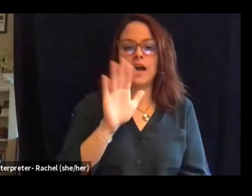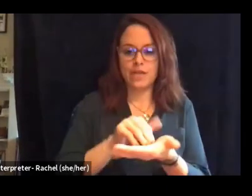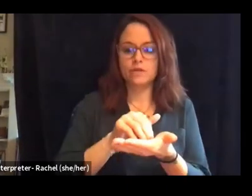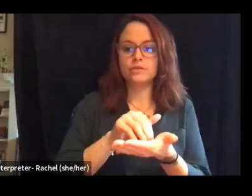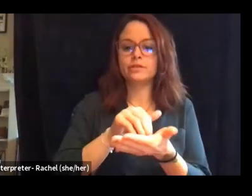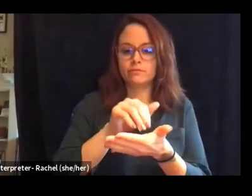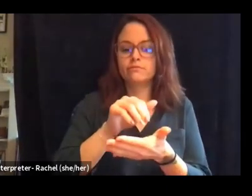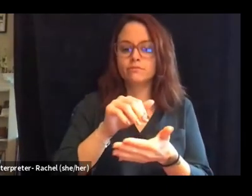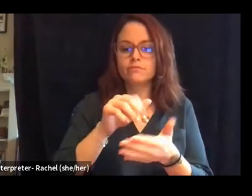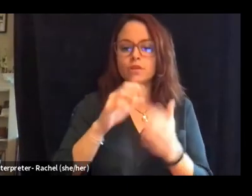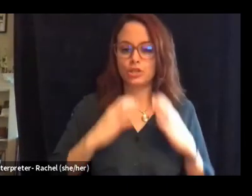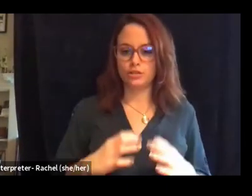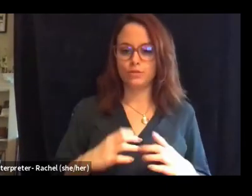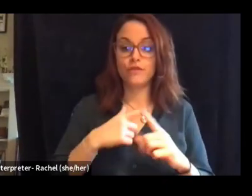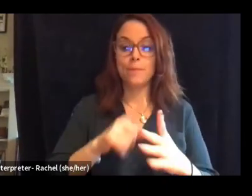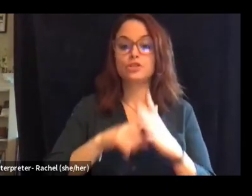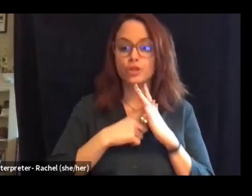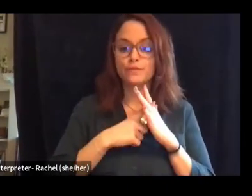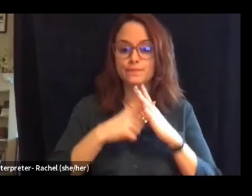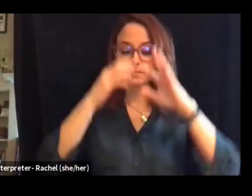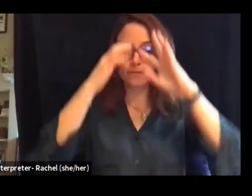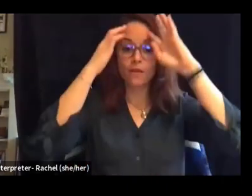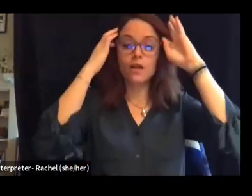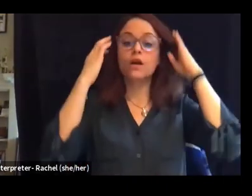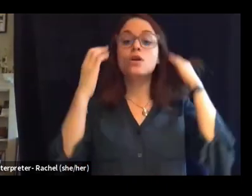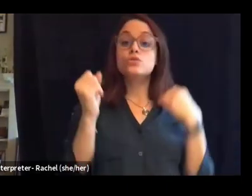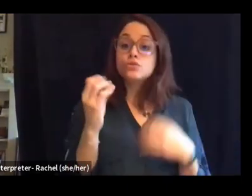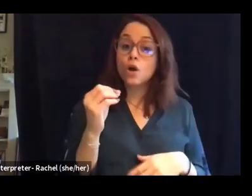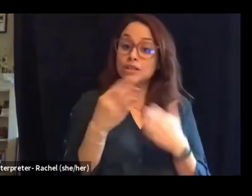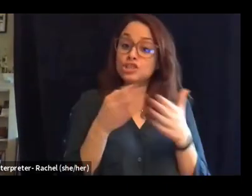in general, I'm going to have to spend